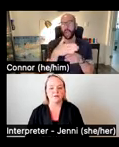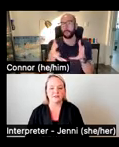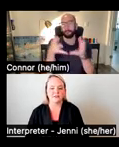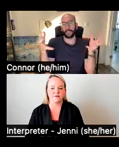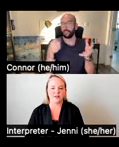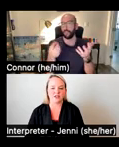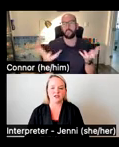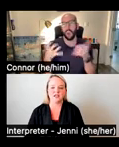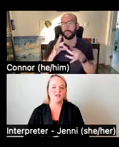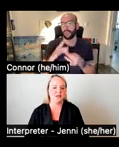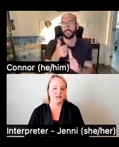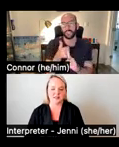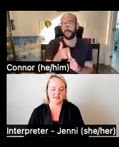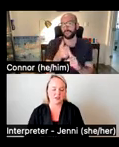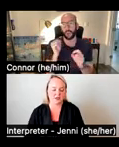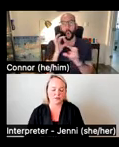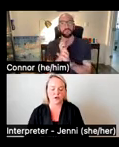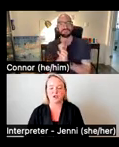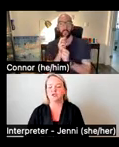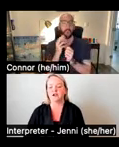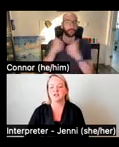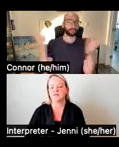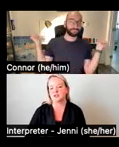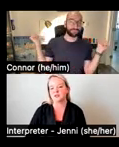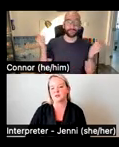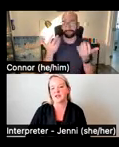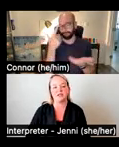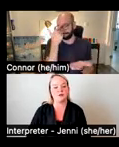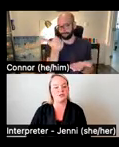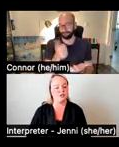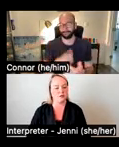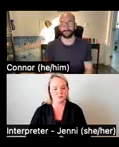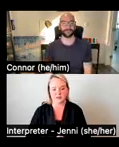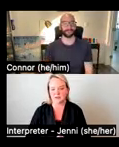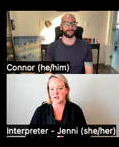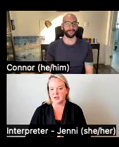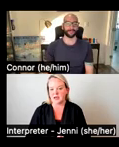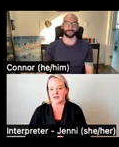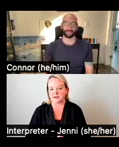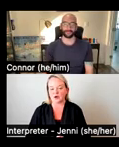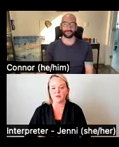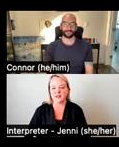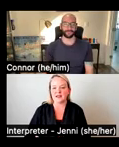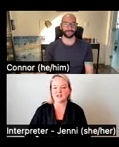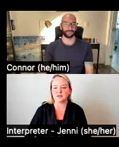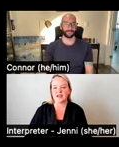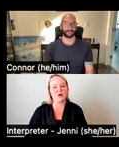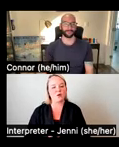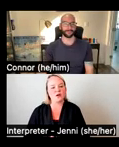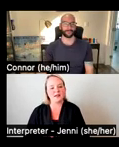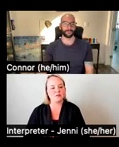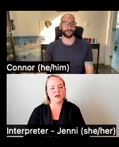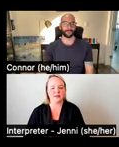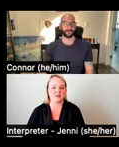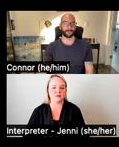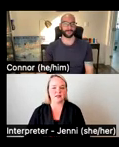All of this information is where you share as much as you would like. You can be as open as you would like or